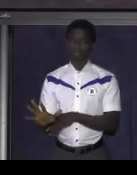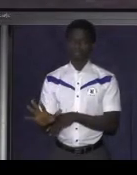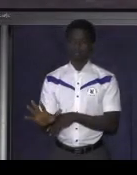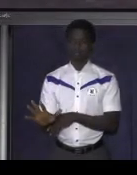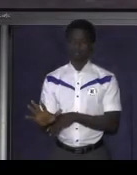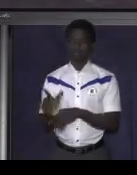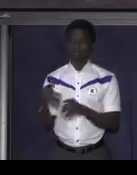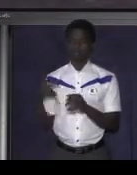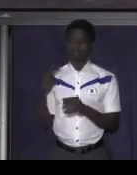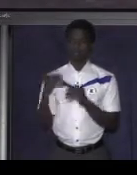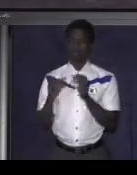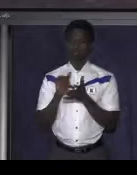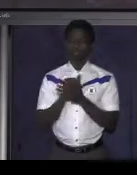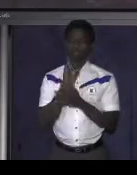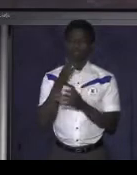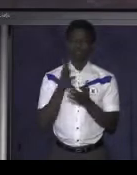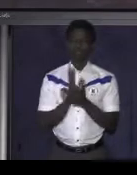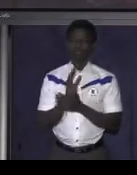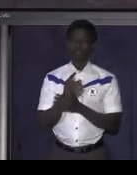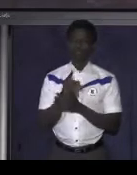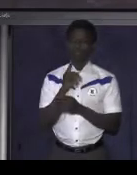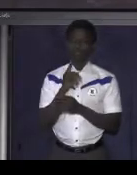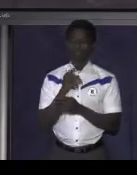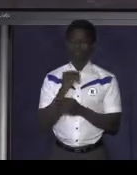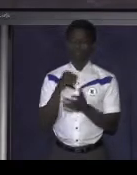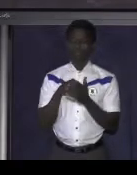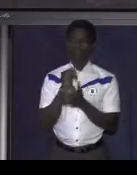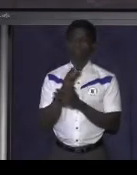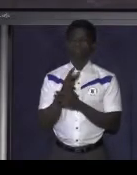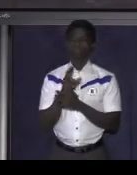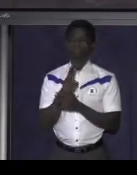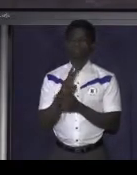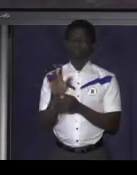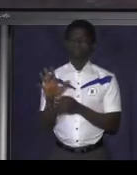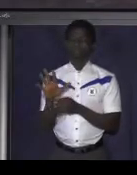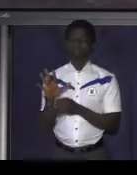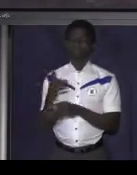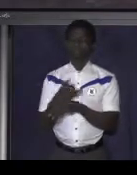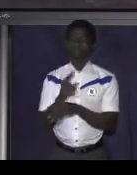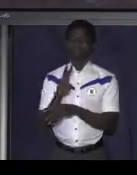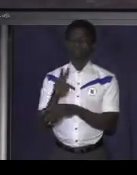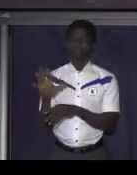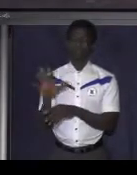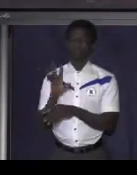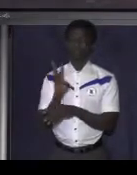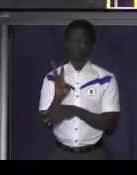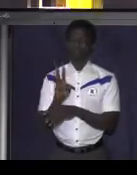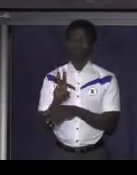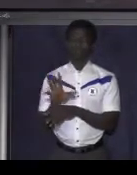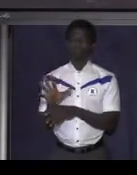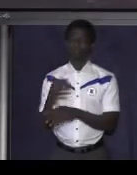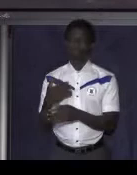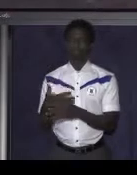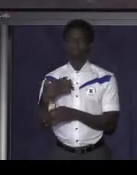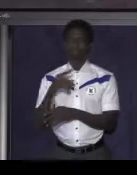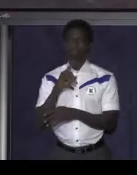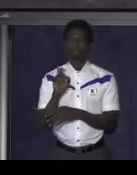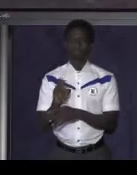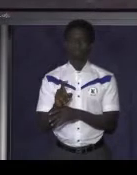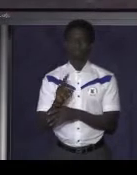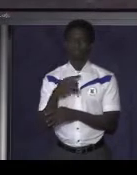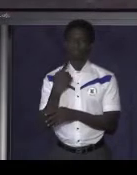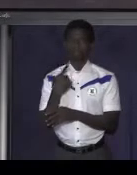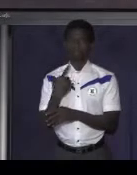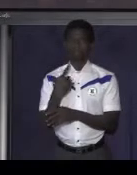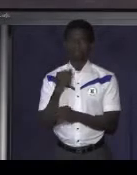625. Let's see if that's correct. Of course, it is. 25 times 25, 625. The next question